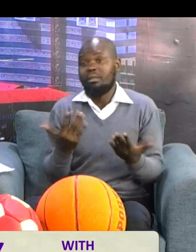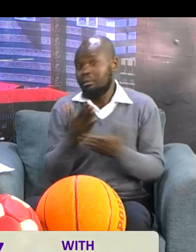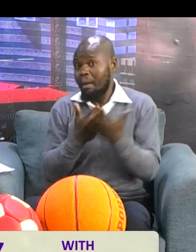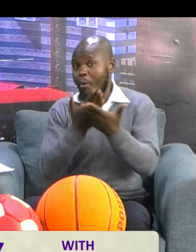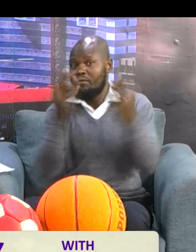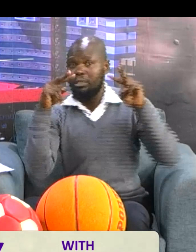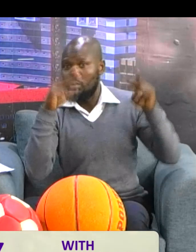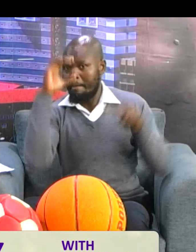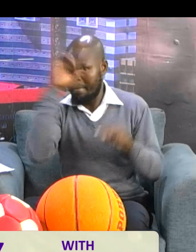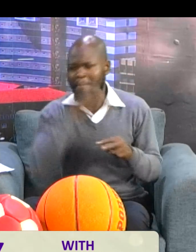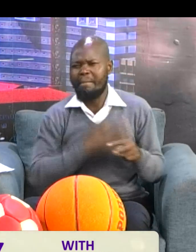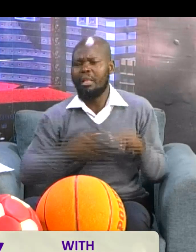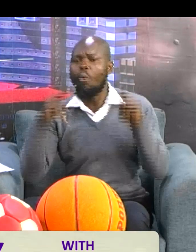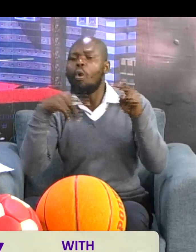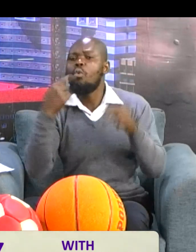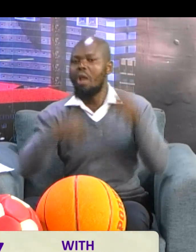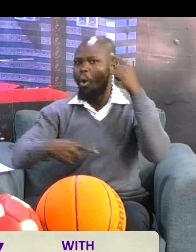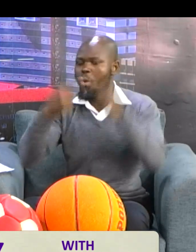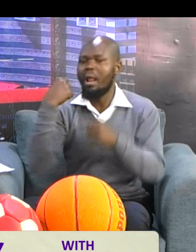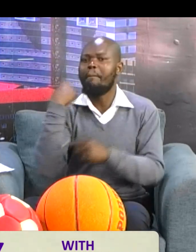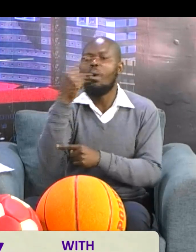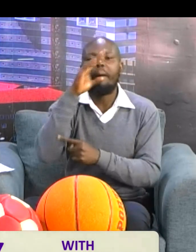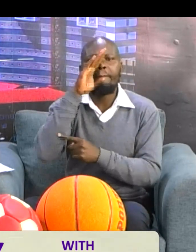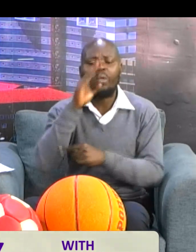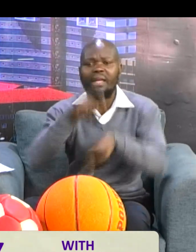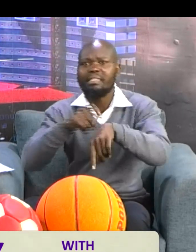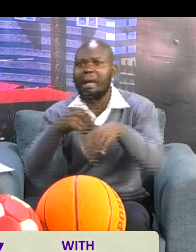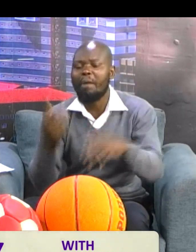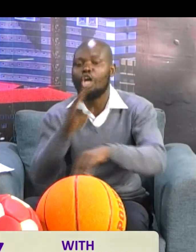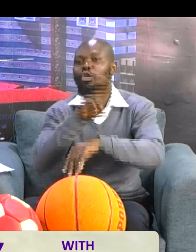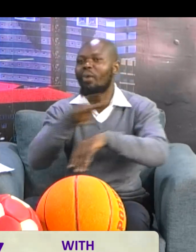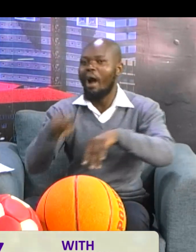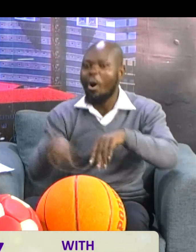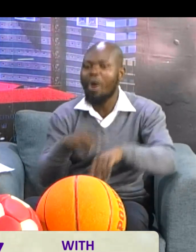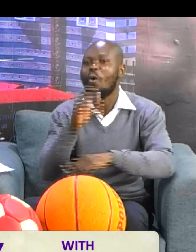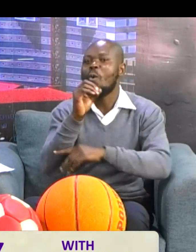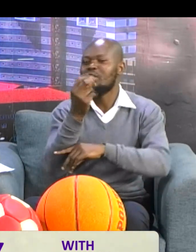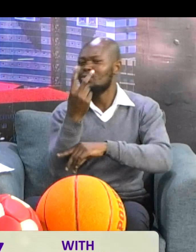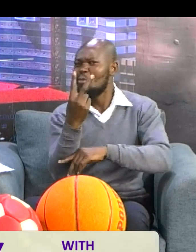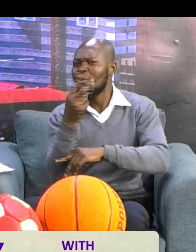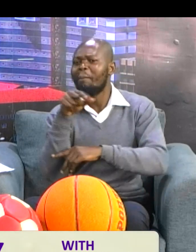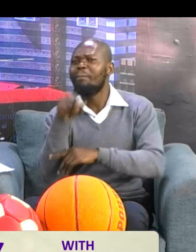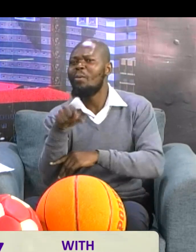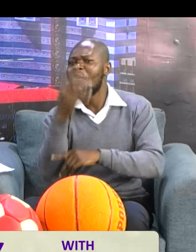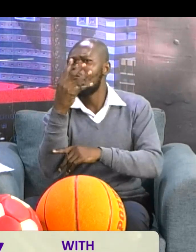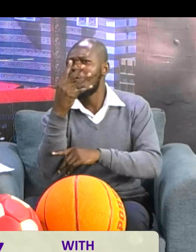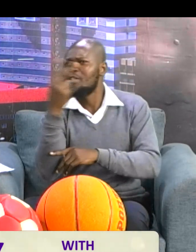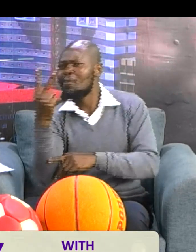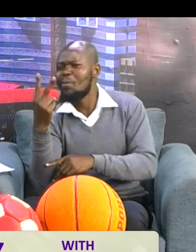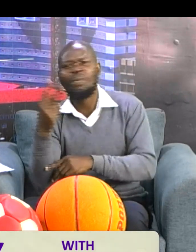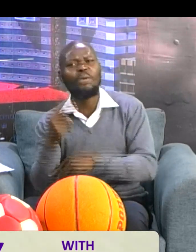But with the marathon and the athletics, right. we always have good representation. or Eliud managed to clock 2 hours